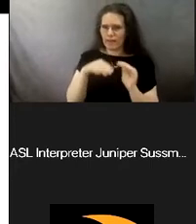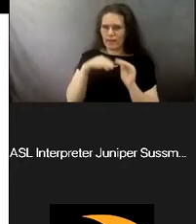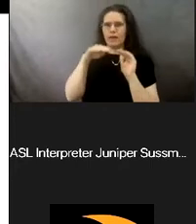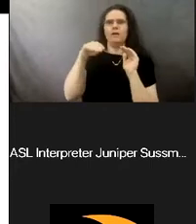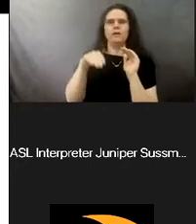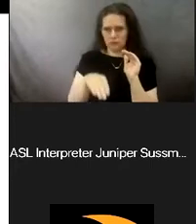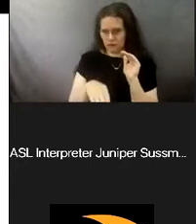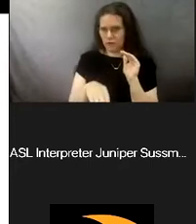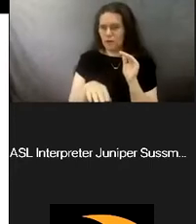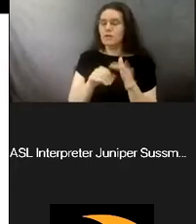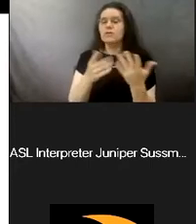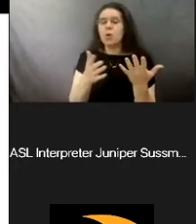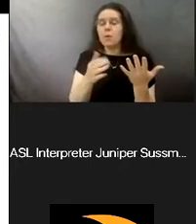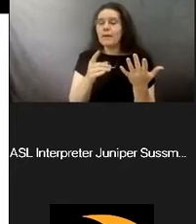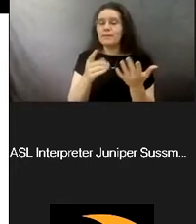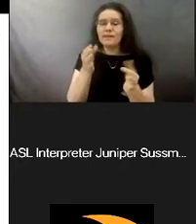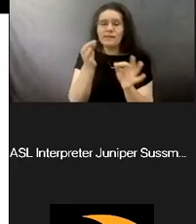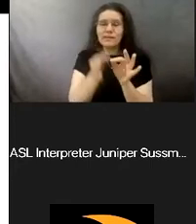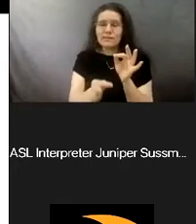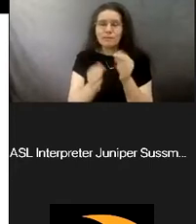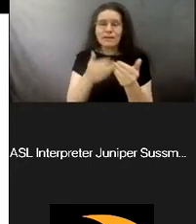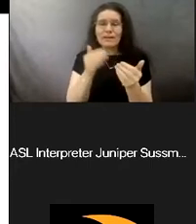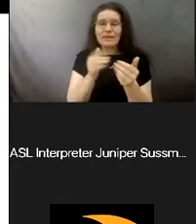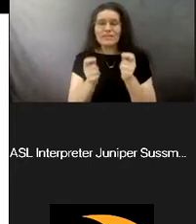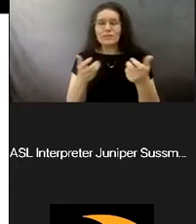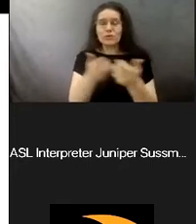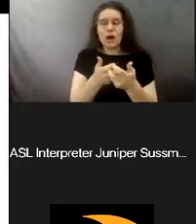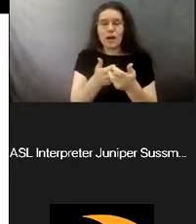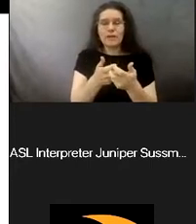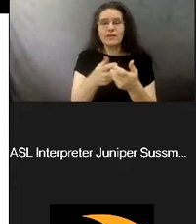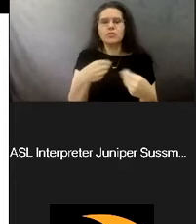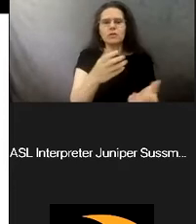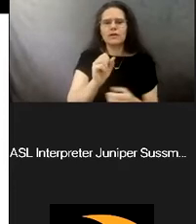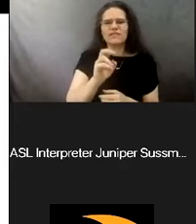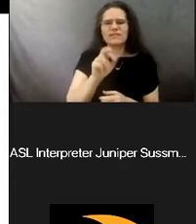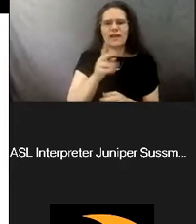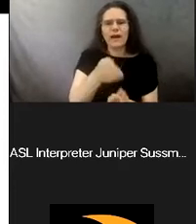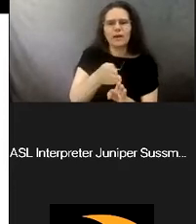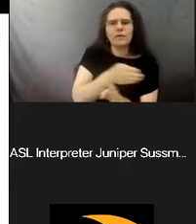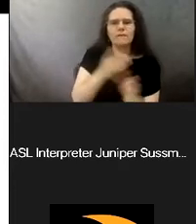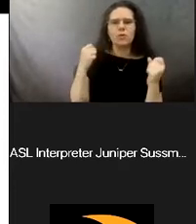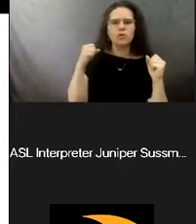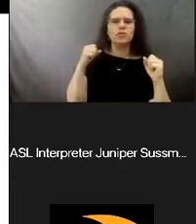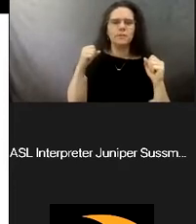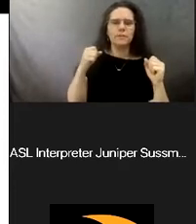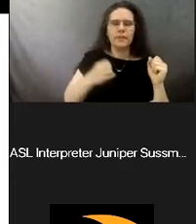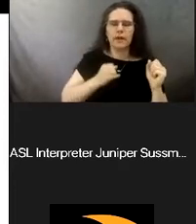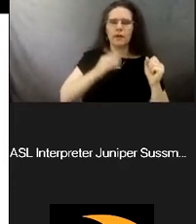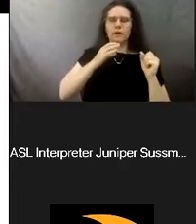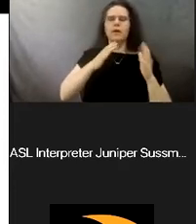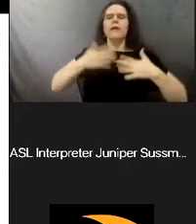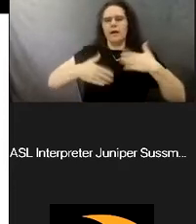be for a snack, the child to be able to have a snack before the child participates in gym class. So a lot of things are very